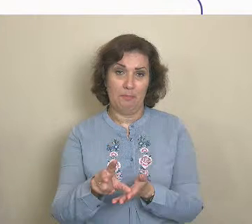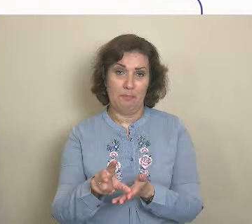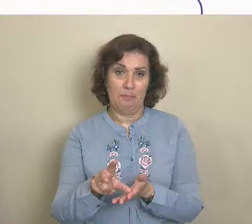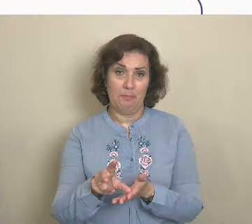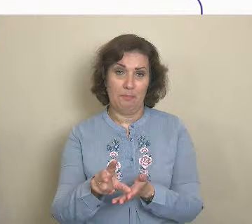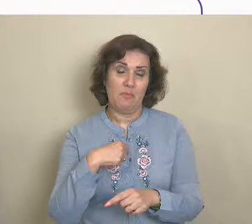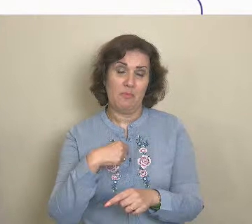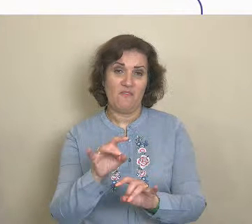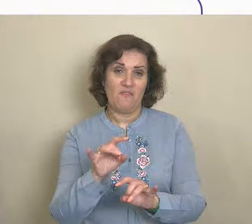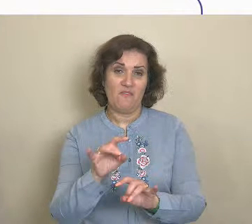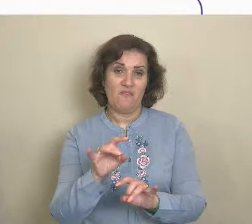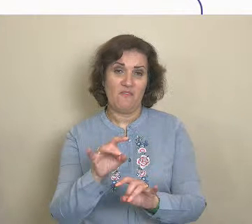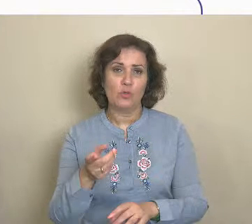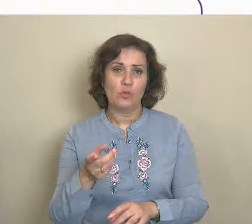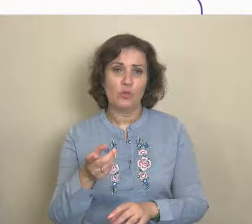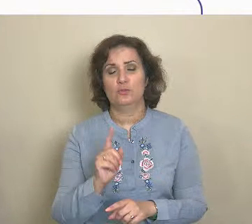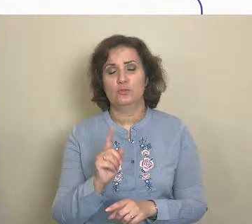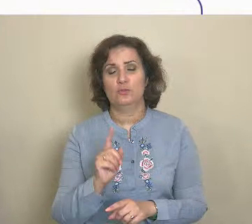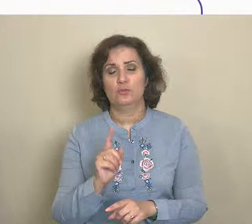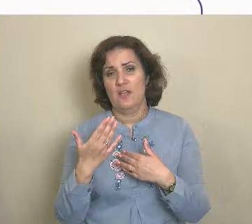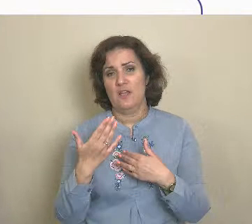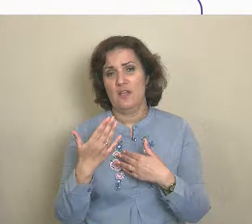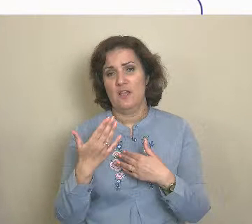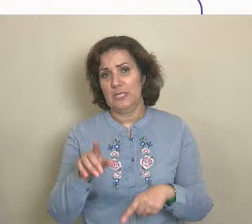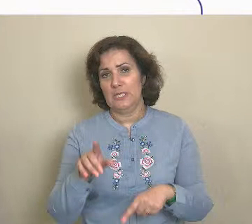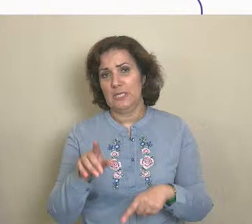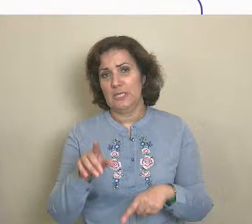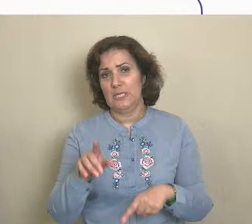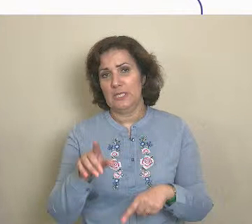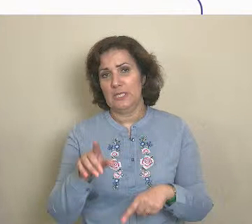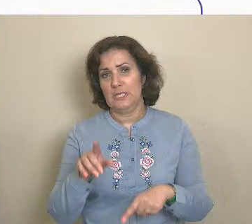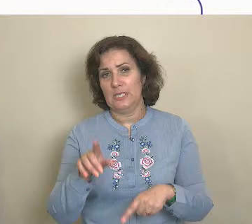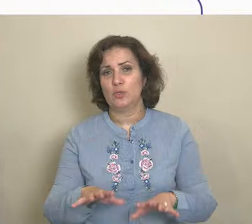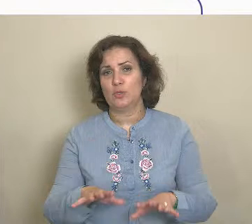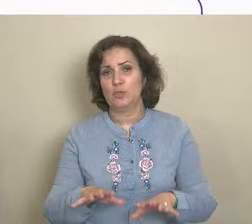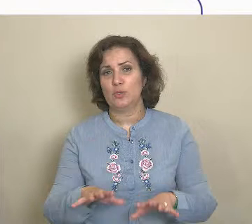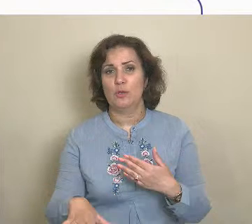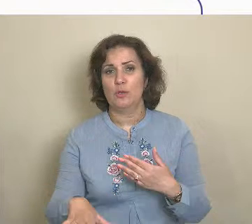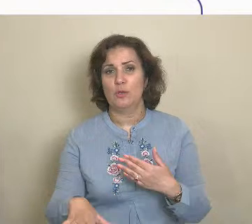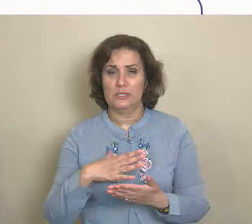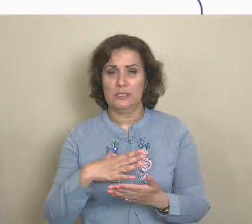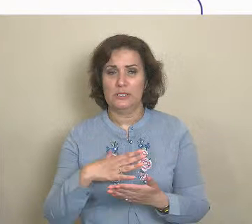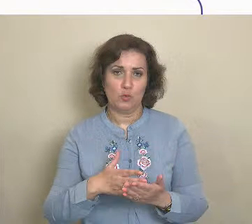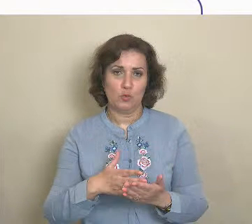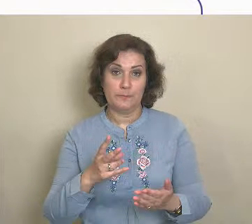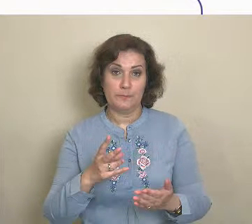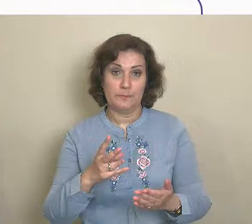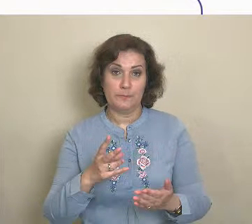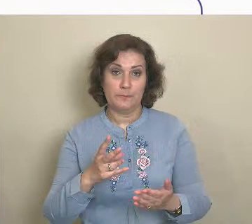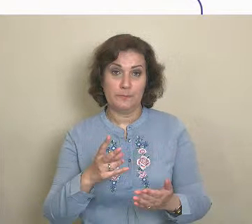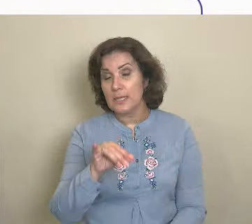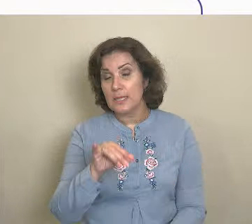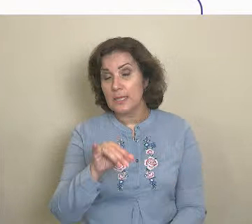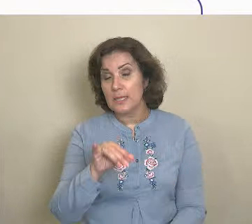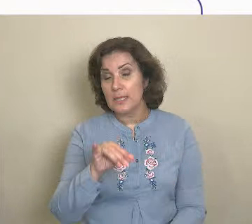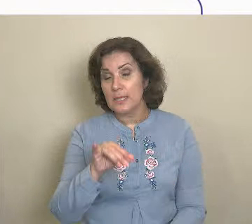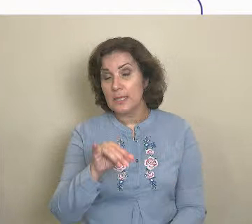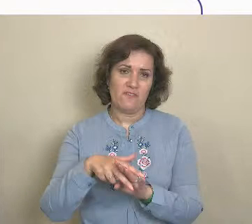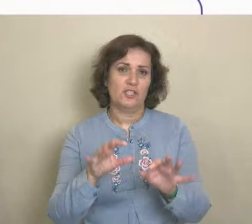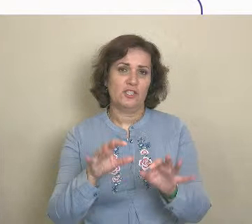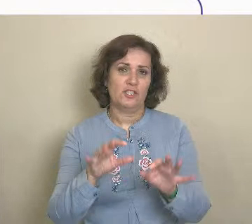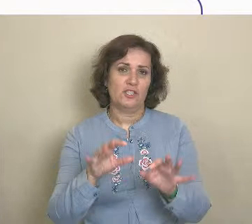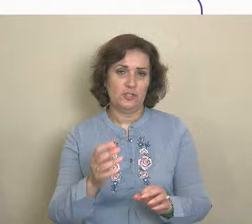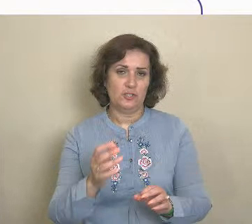respond to it. And I gave you an example thereof, and some of the resolutions have been cancelled already. But the